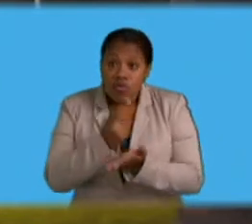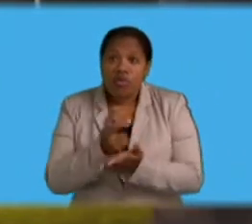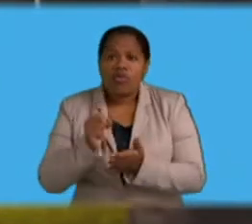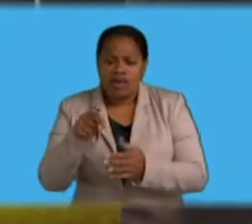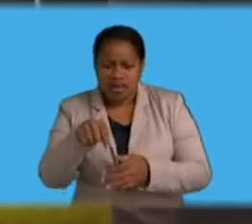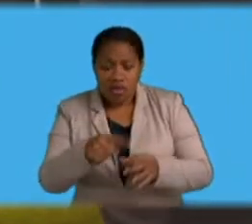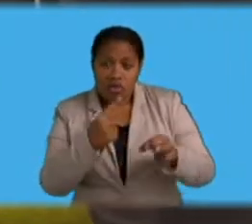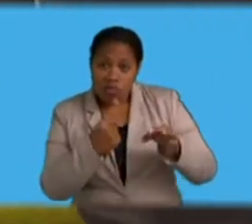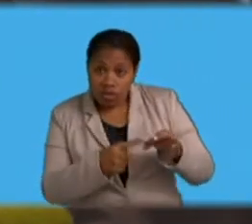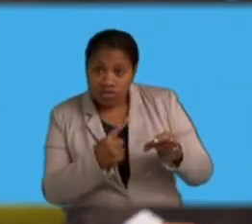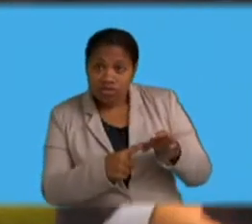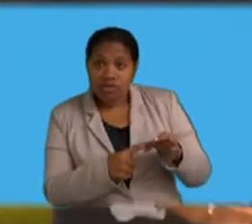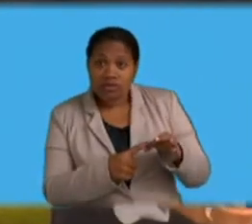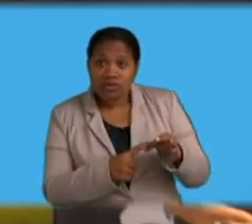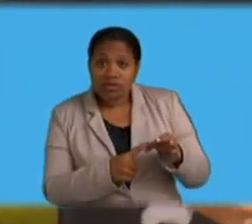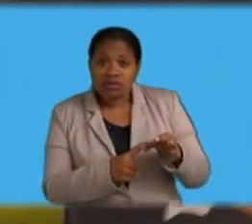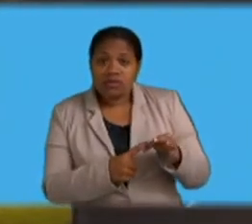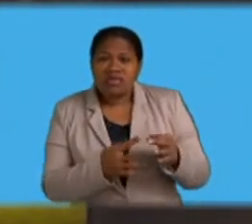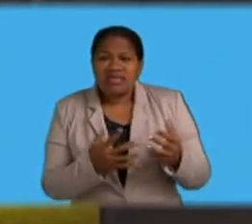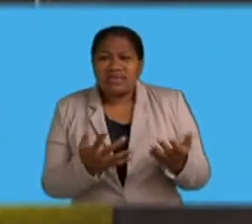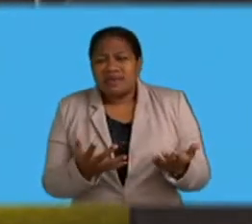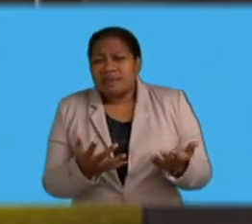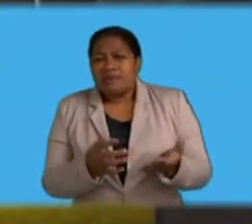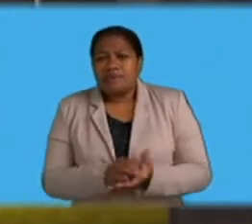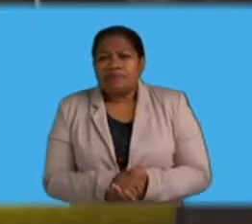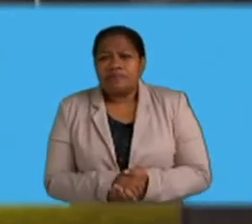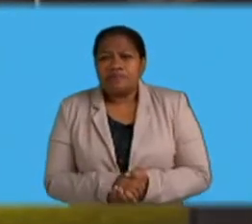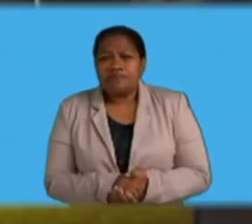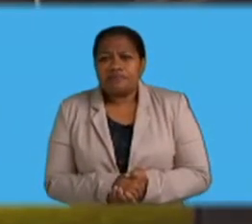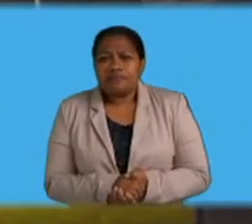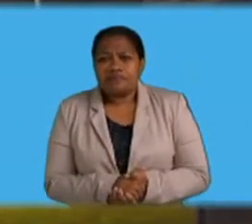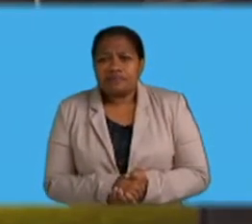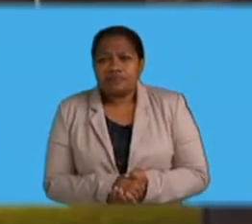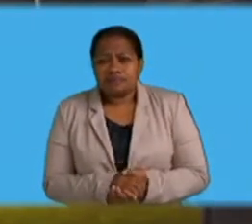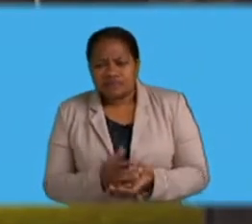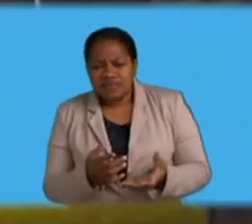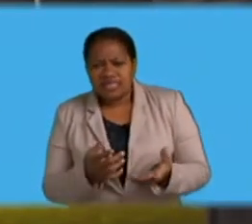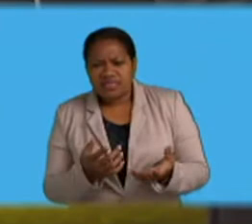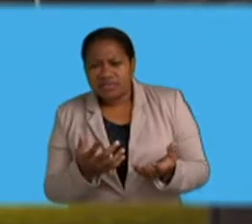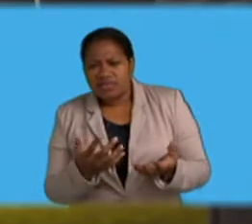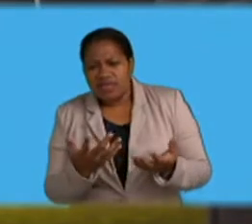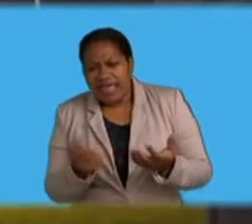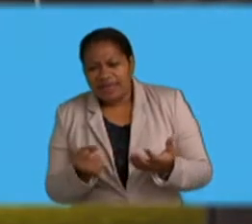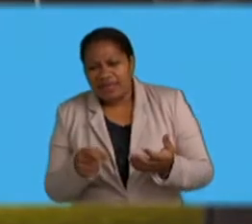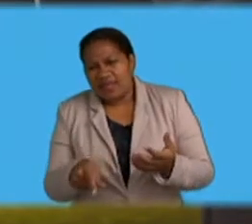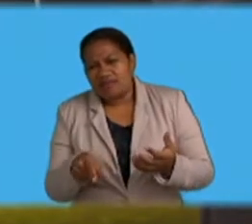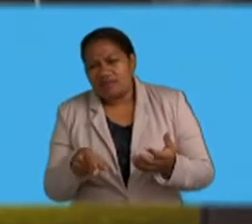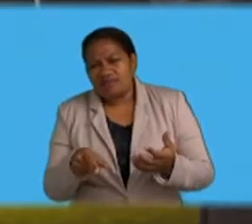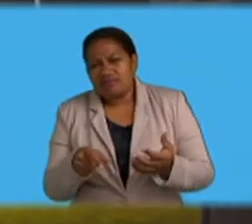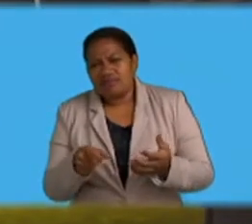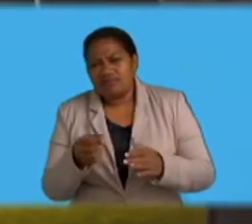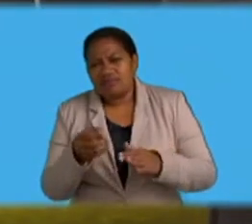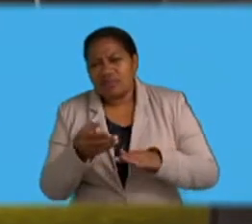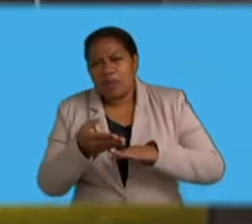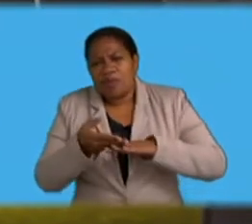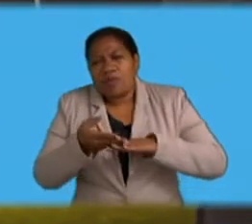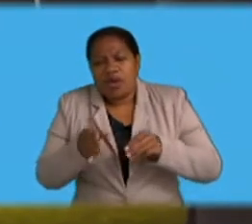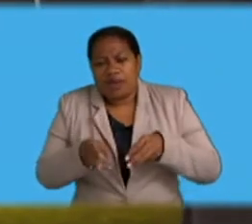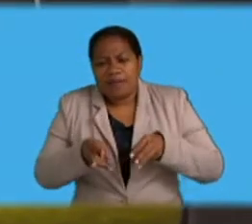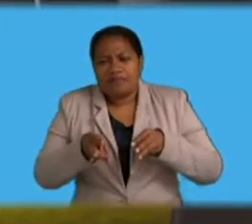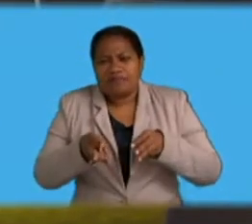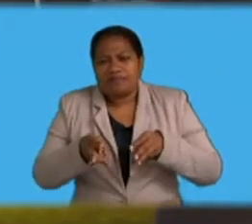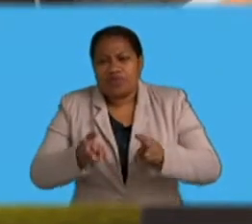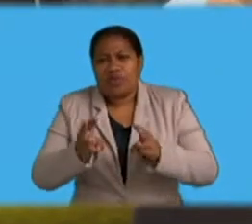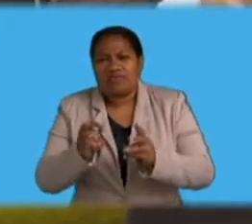is very much out of kilter in terms of having a modern employment environment. It also, Madam Speaker,